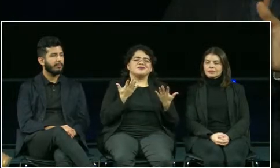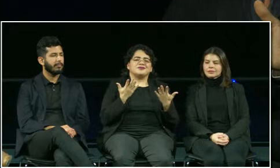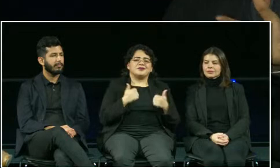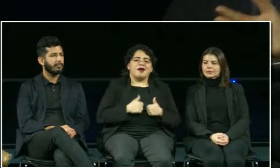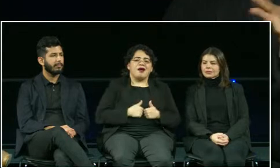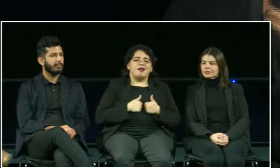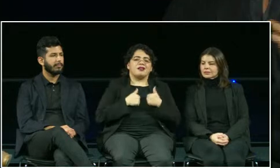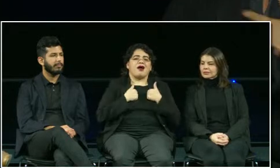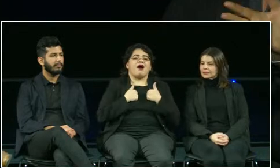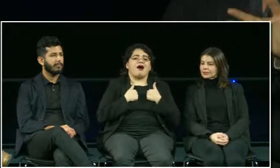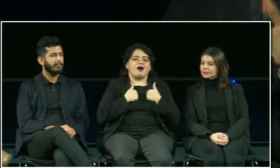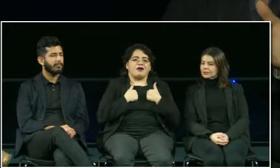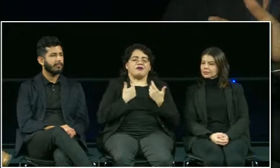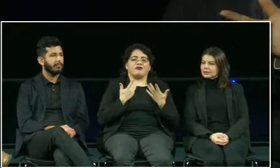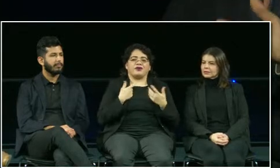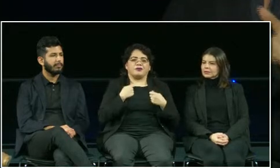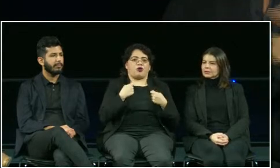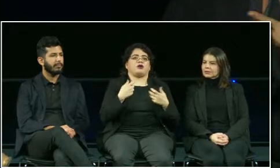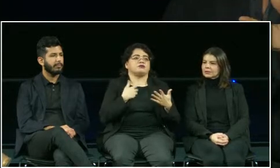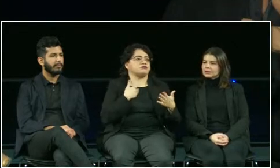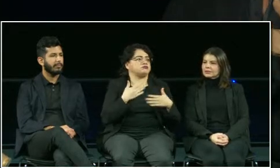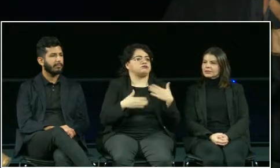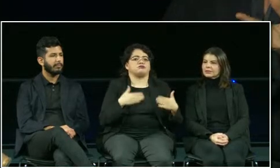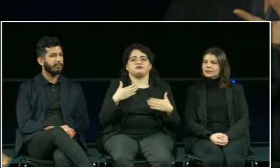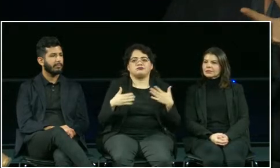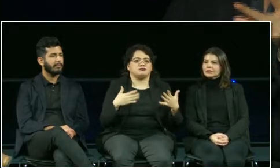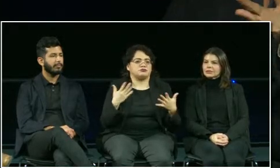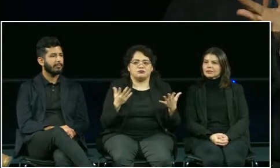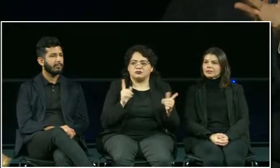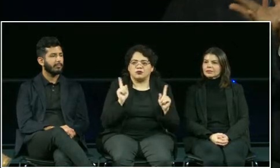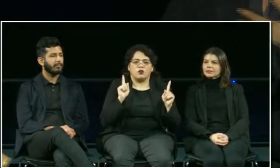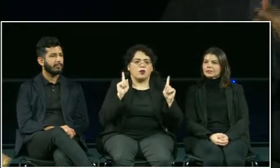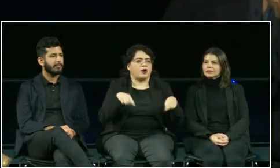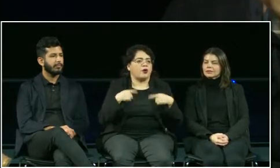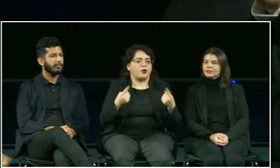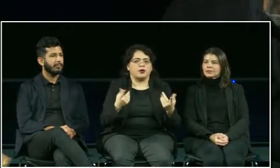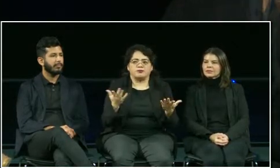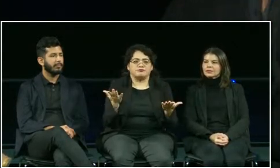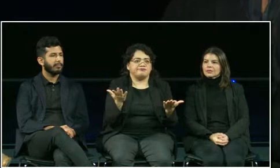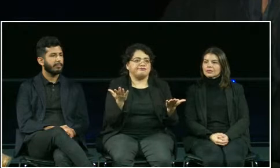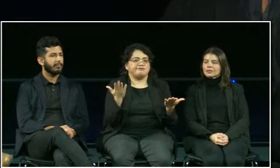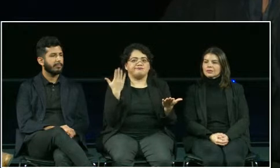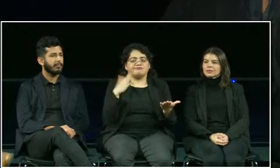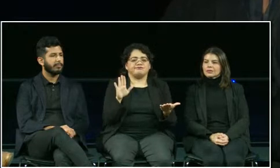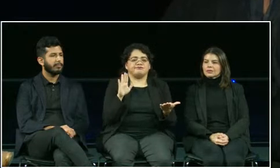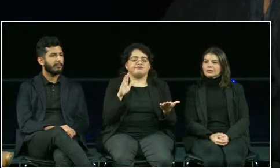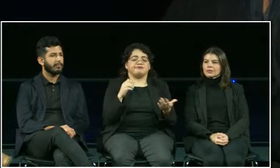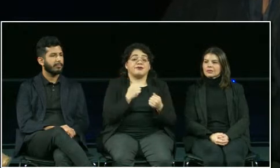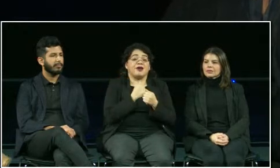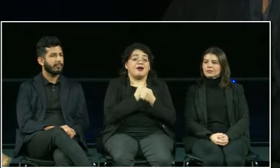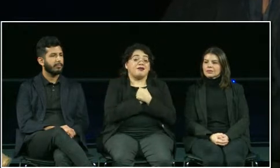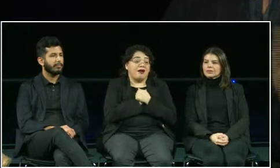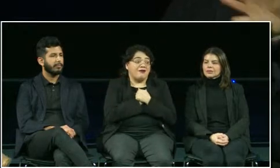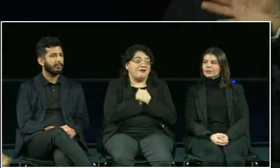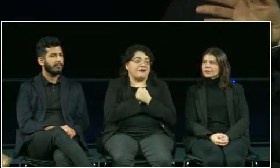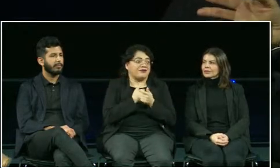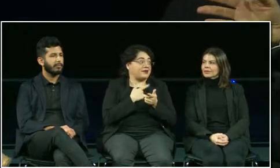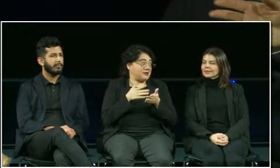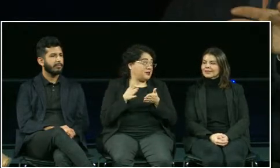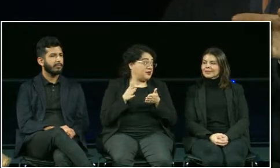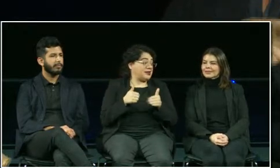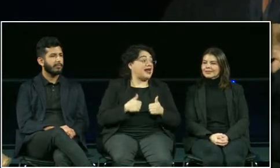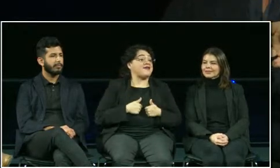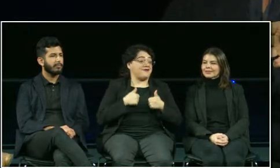life takes you places you don't know where you're going. It's life takes you in